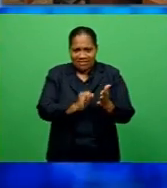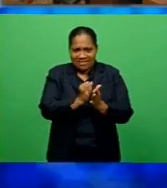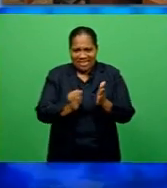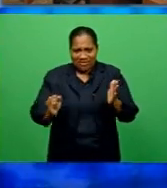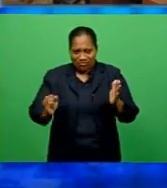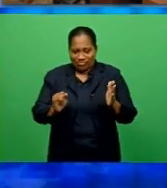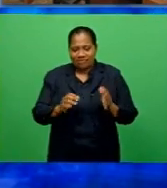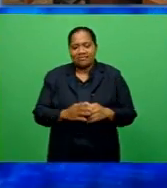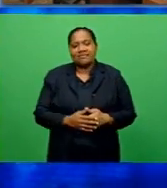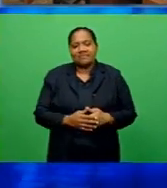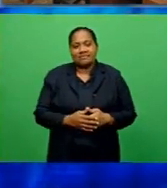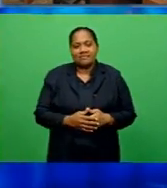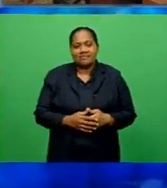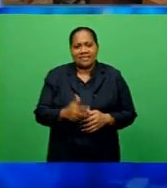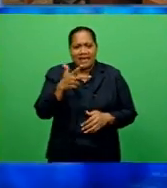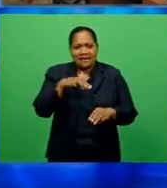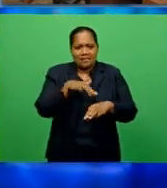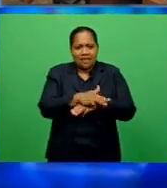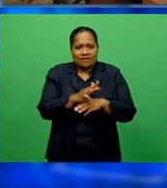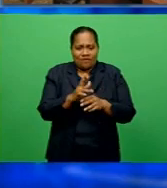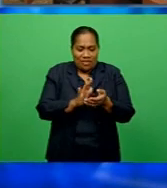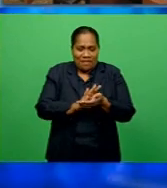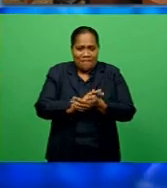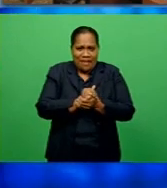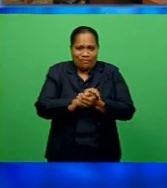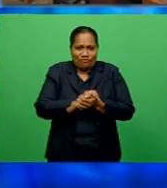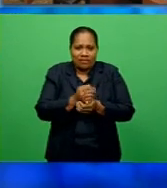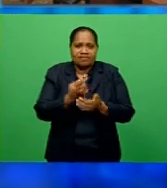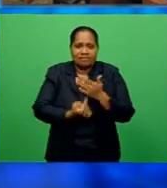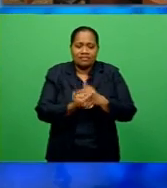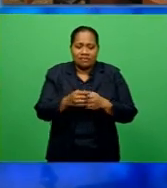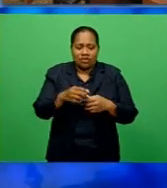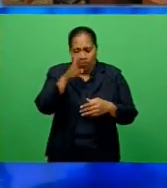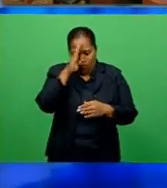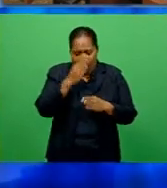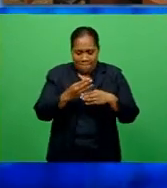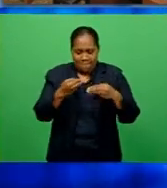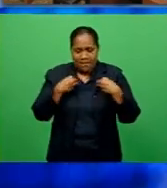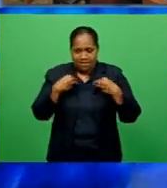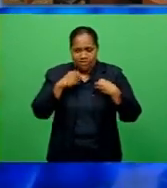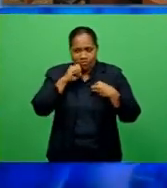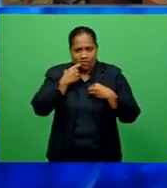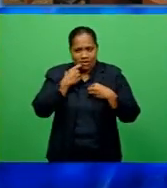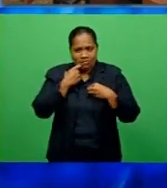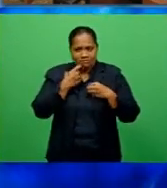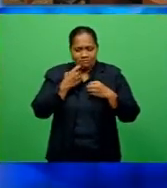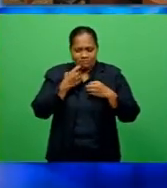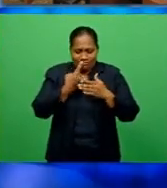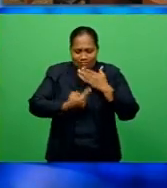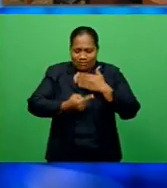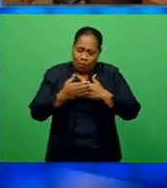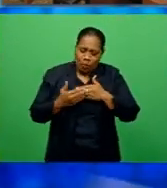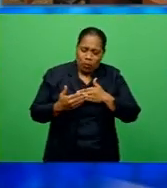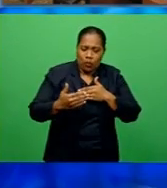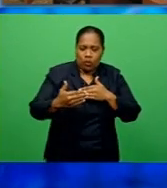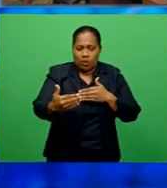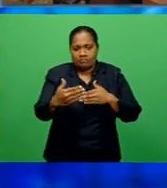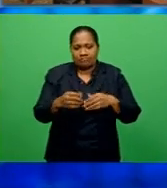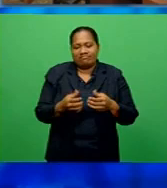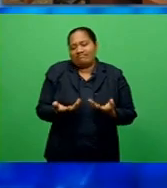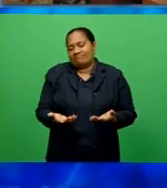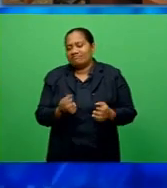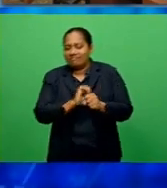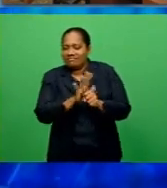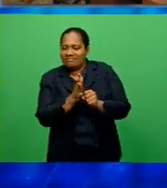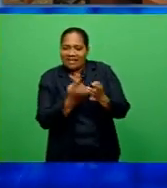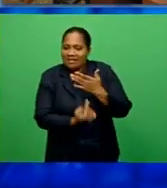newfound passion, Tonganivalu hopes her business will flourish despite the pandemic. Venina Rakotonga reports Tonganivalu is part of the first ever